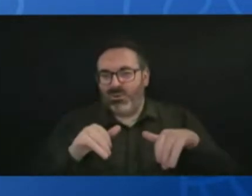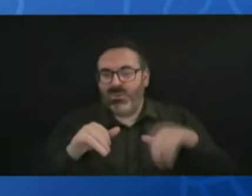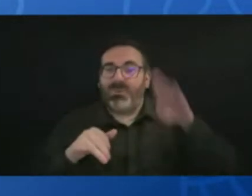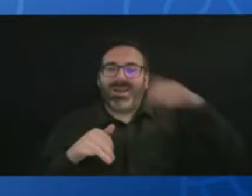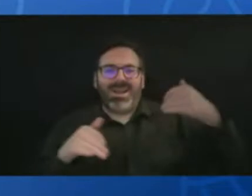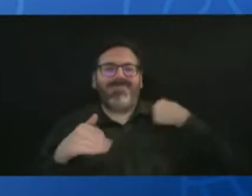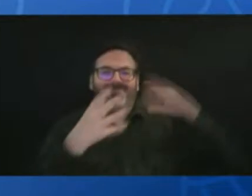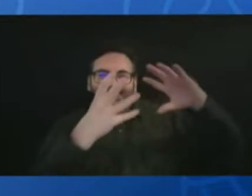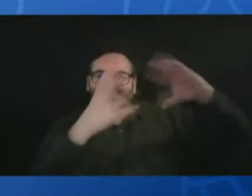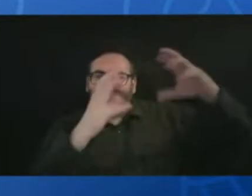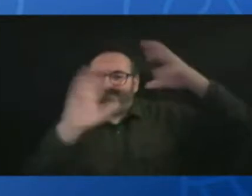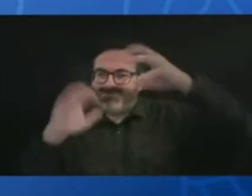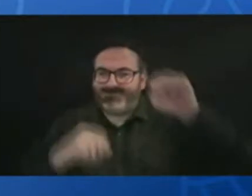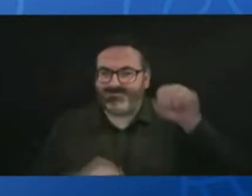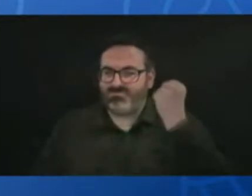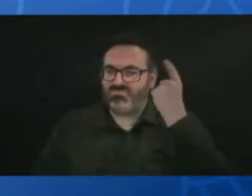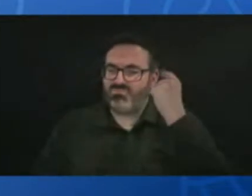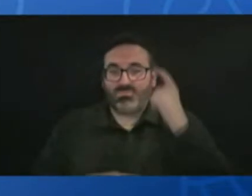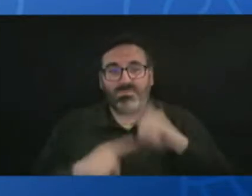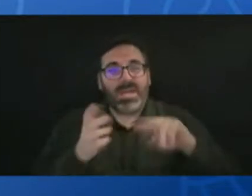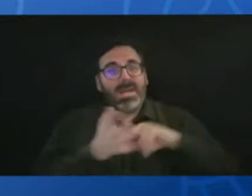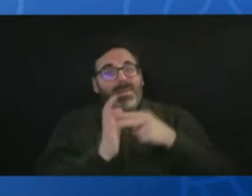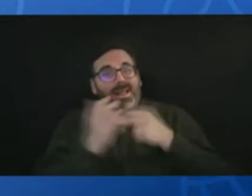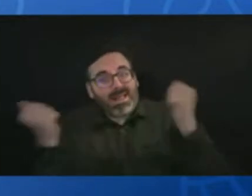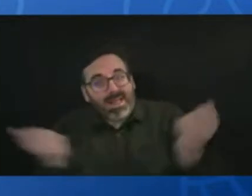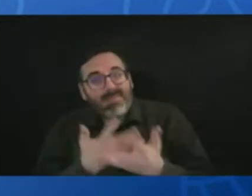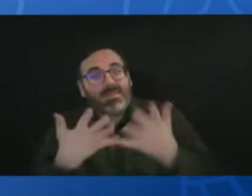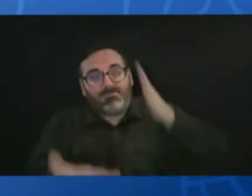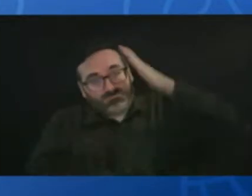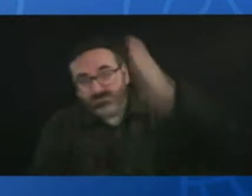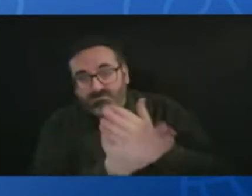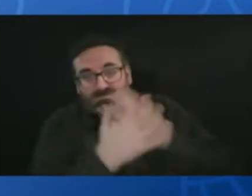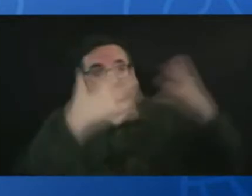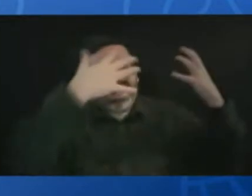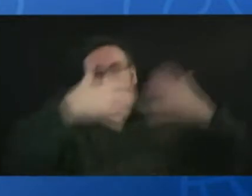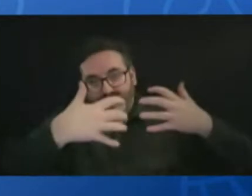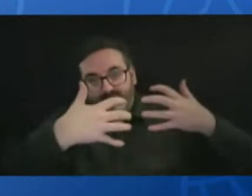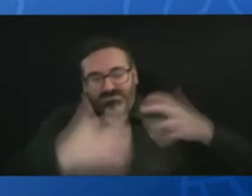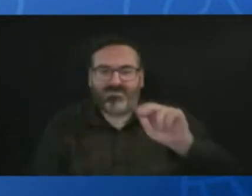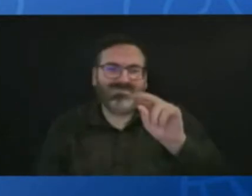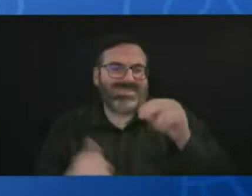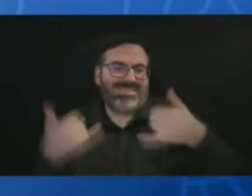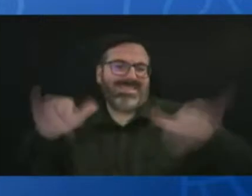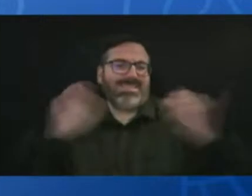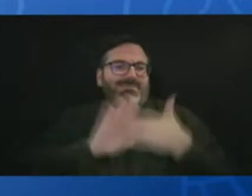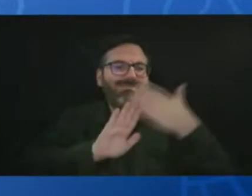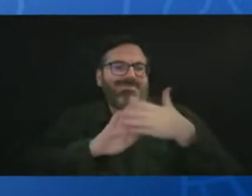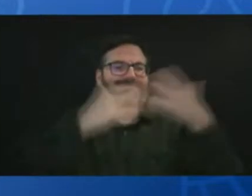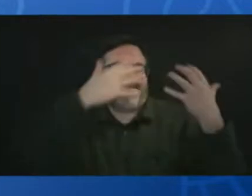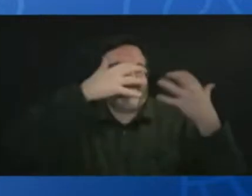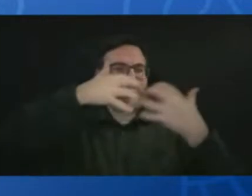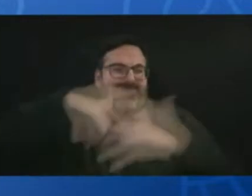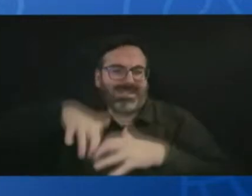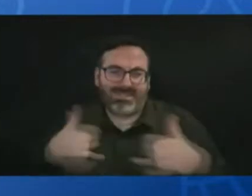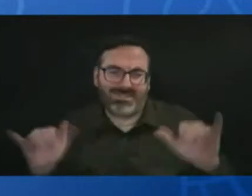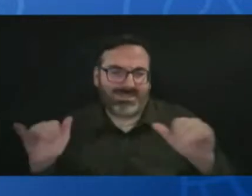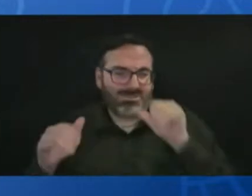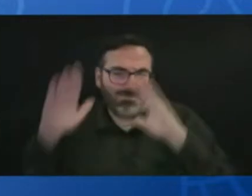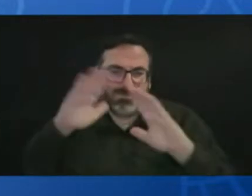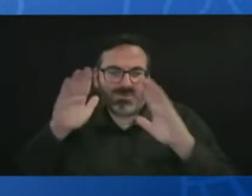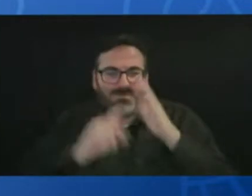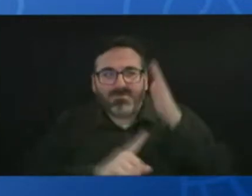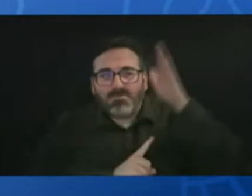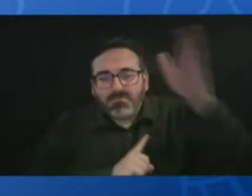it doesn't mean everything has come to a halt. It doesn't mean it ever did, or that it will in the future. Our commitment to foreign